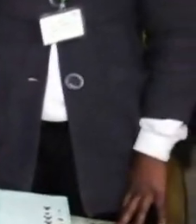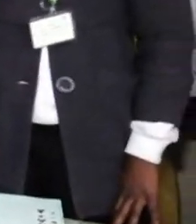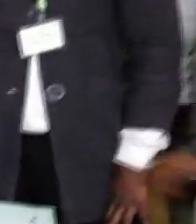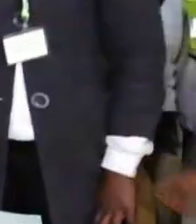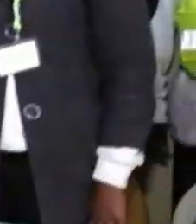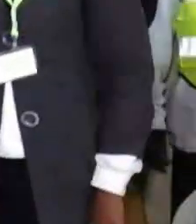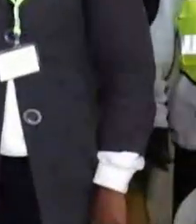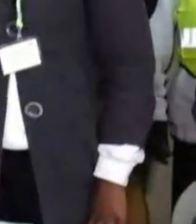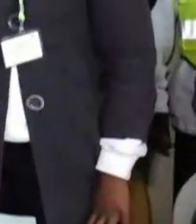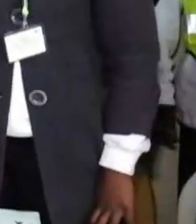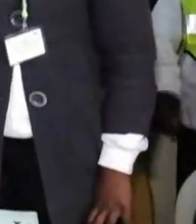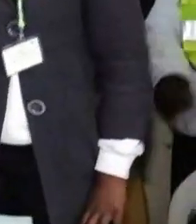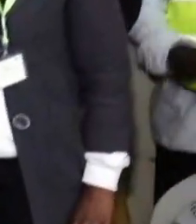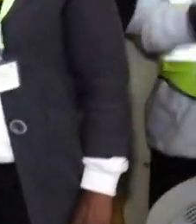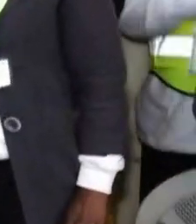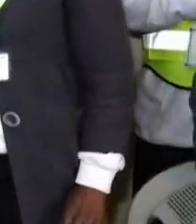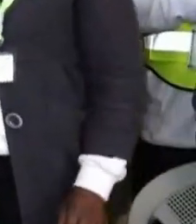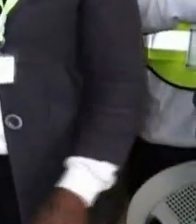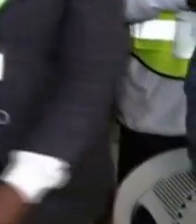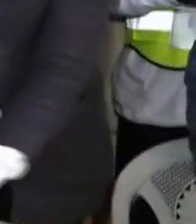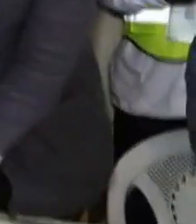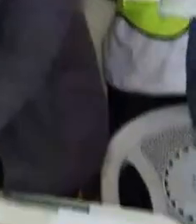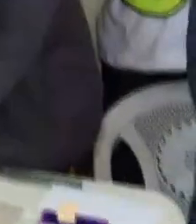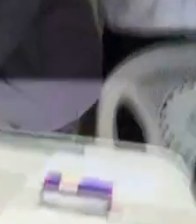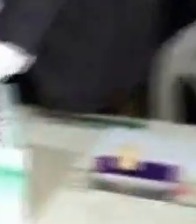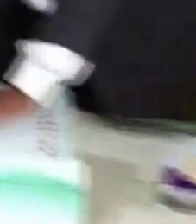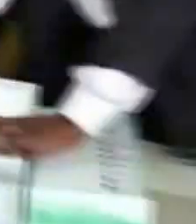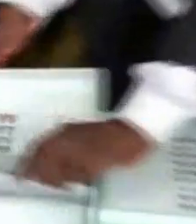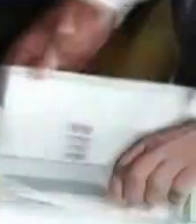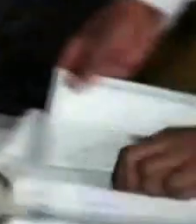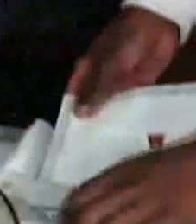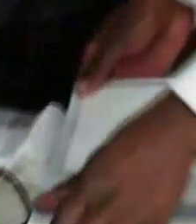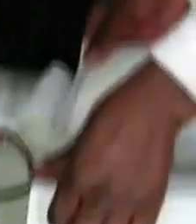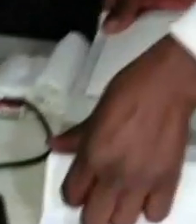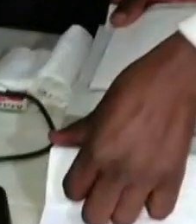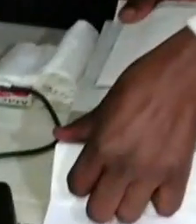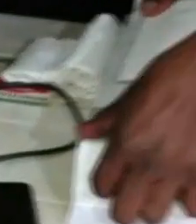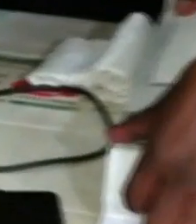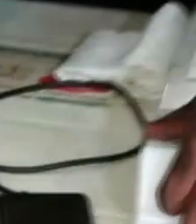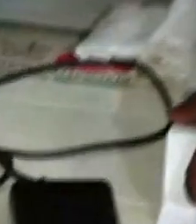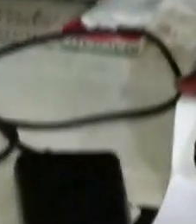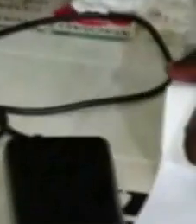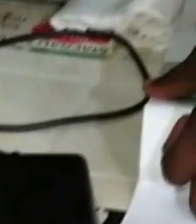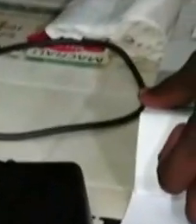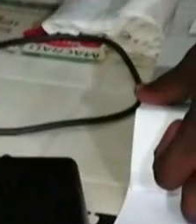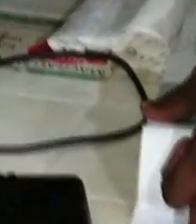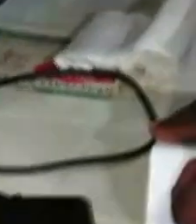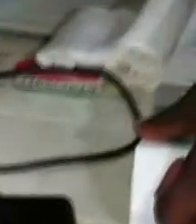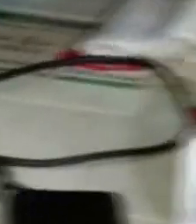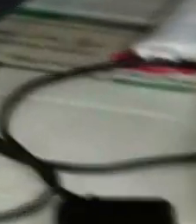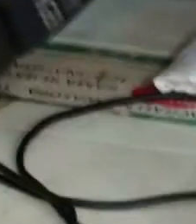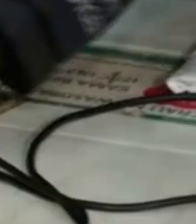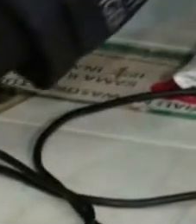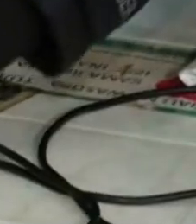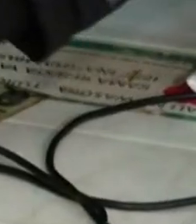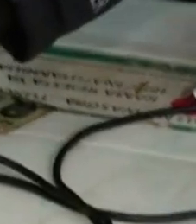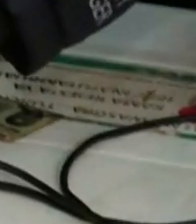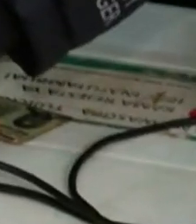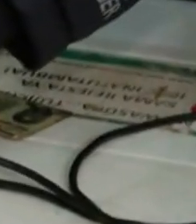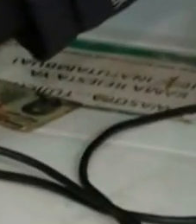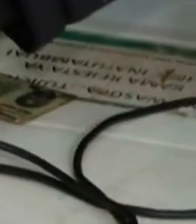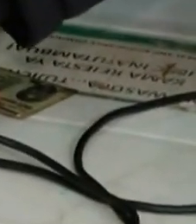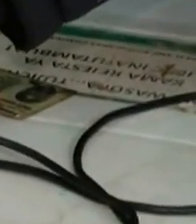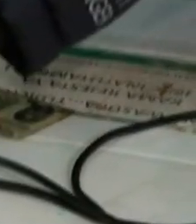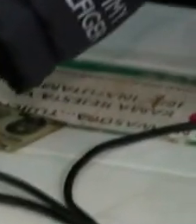station. What is happening now on your screen, if you can be able to see, Odinga is the man with the blue hat. He is